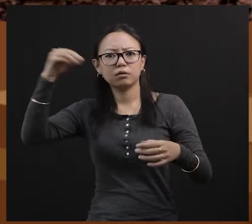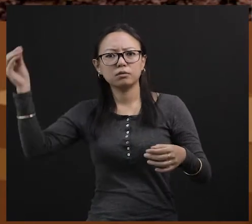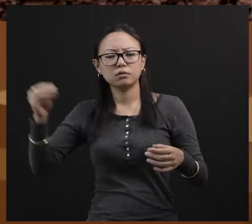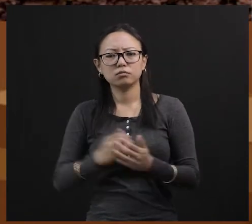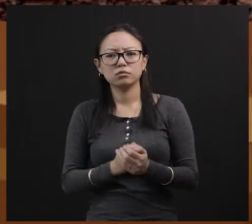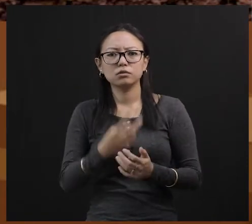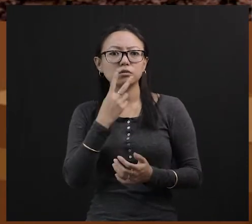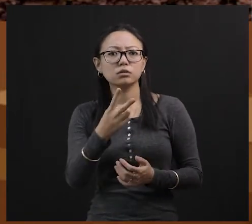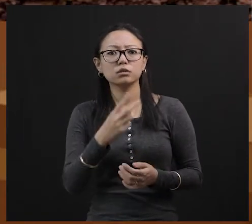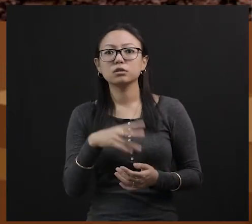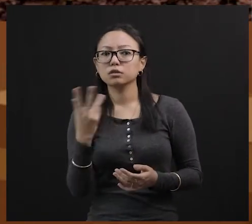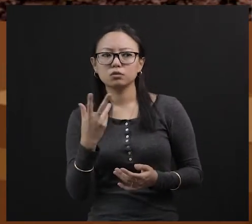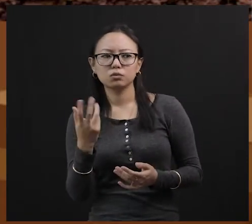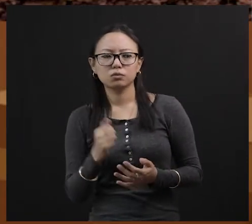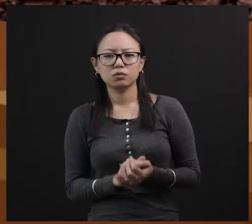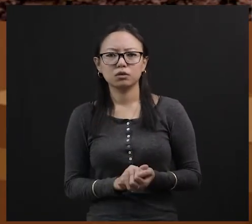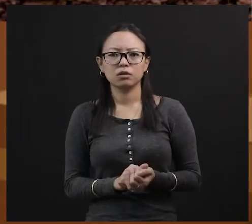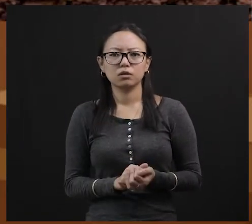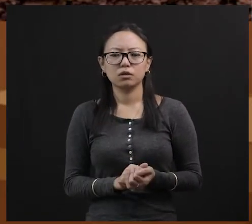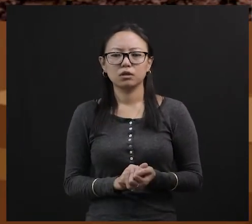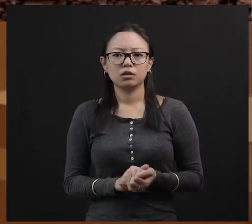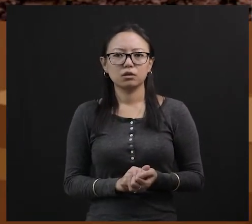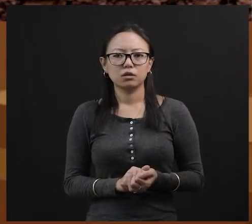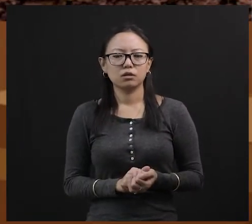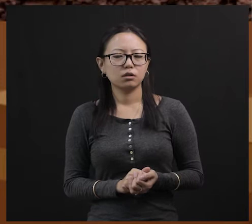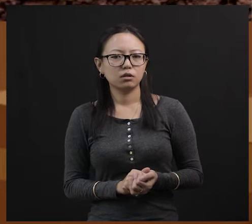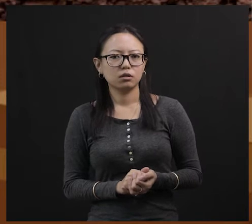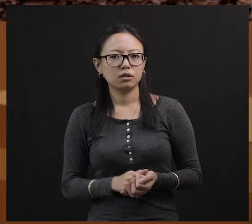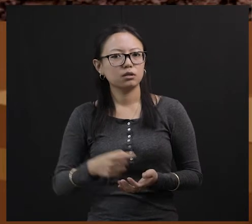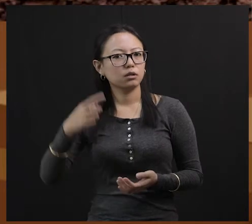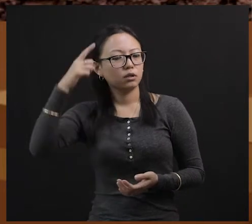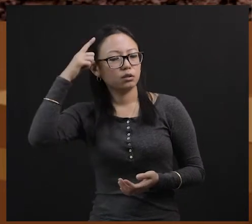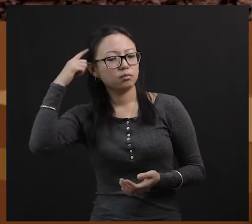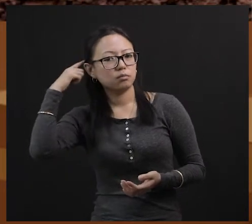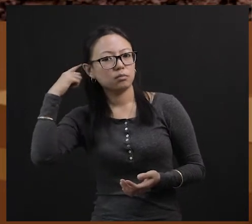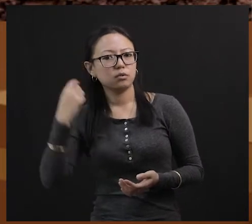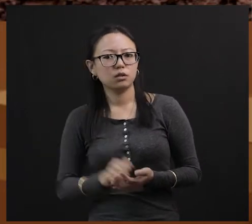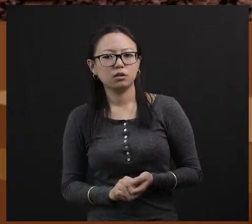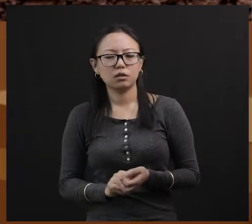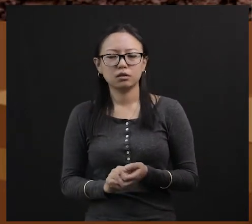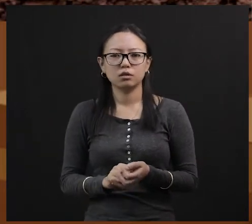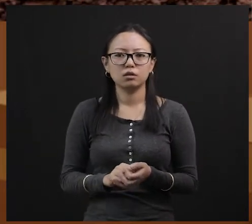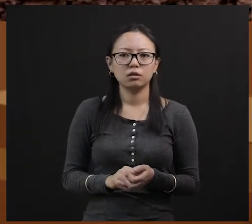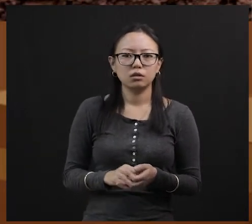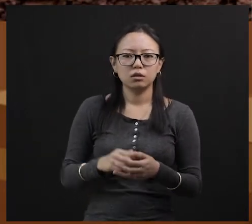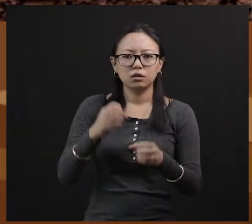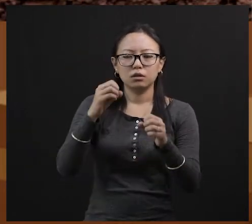this. Yes or no? Blackish or brownish bits of particles. They are called